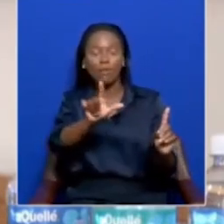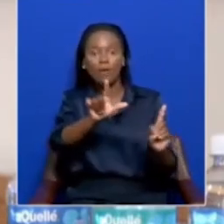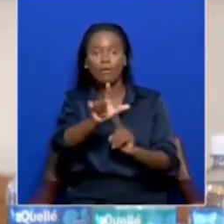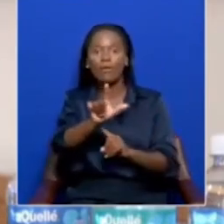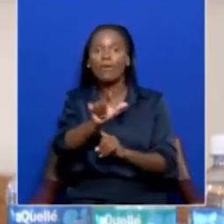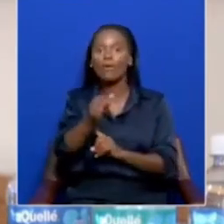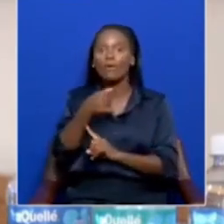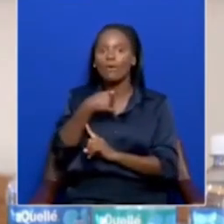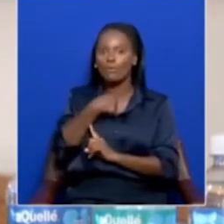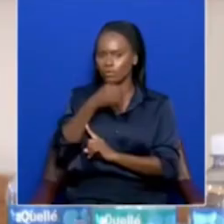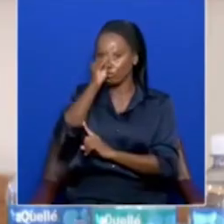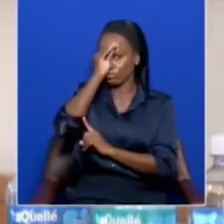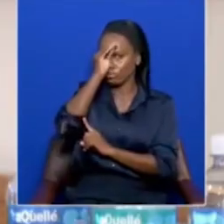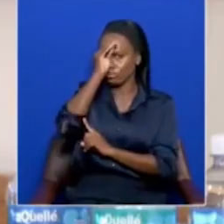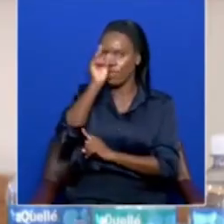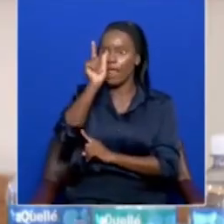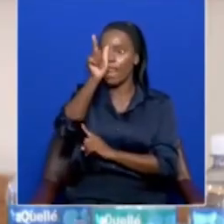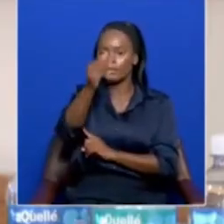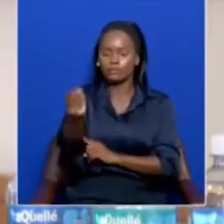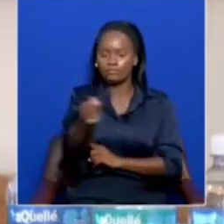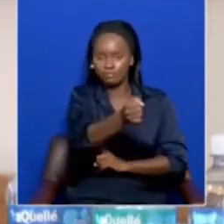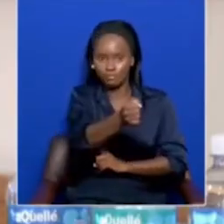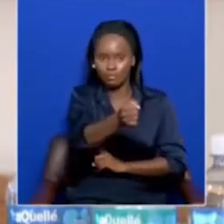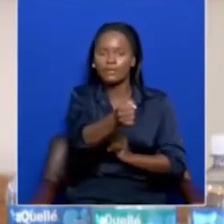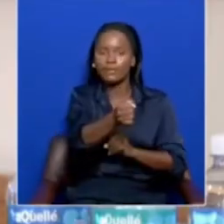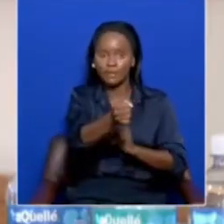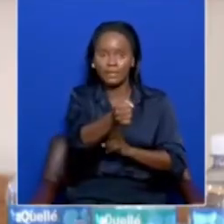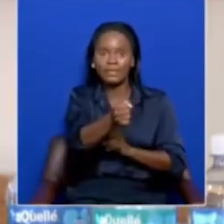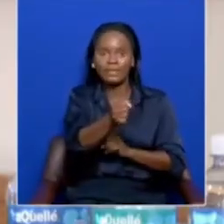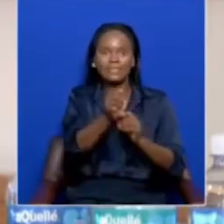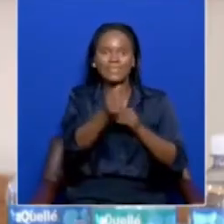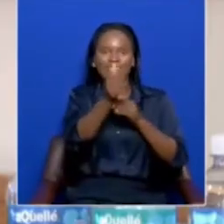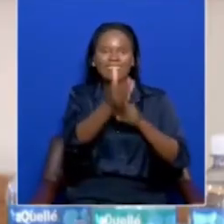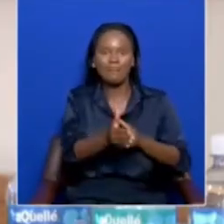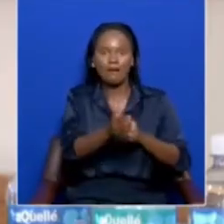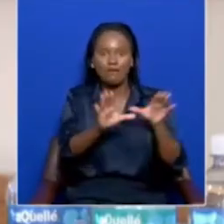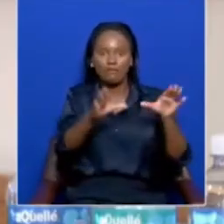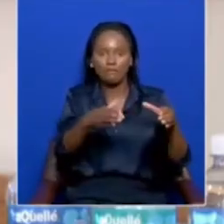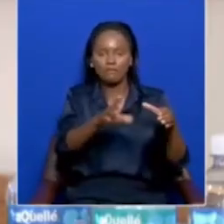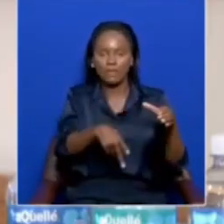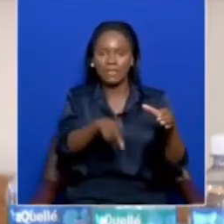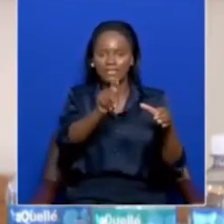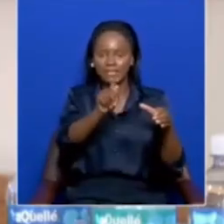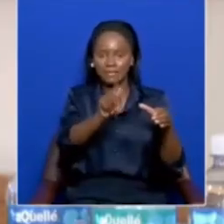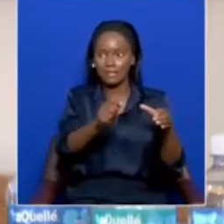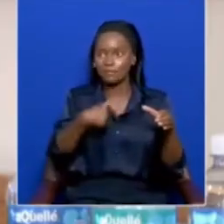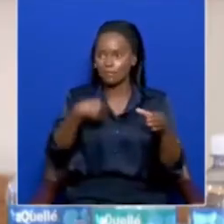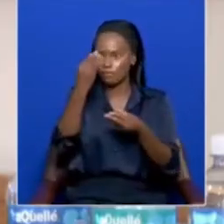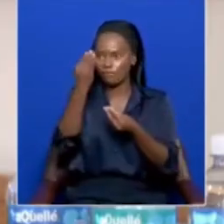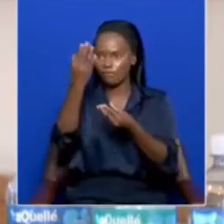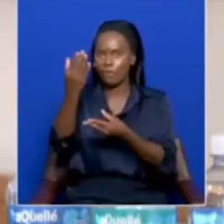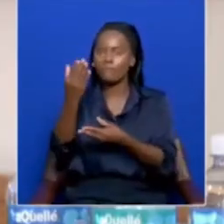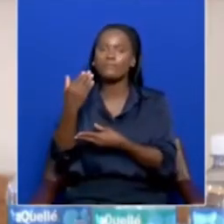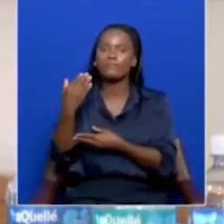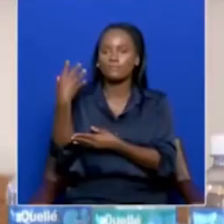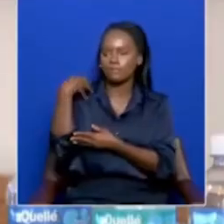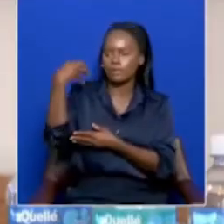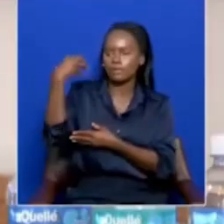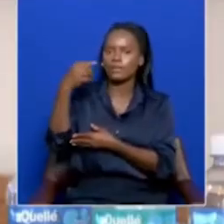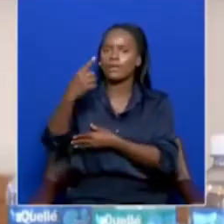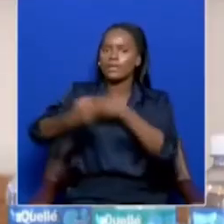that in around 2018, I went to the office of the now retired General